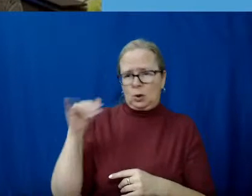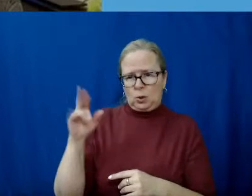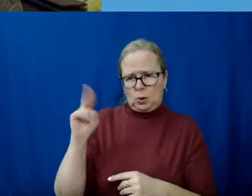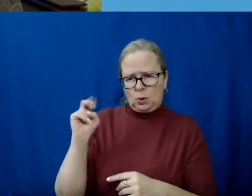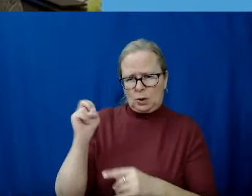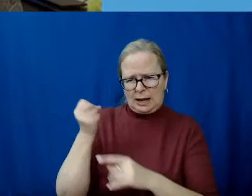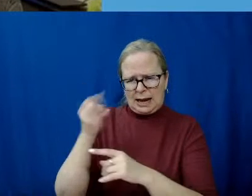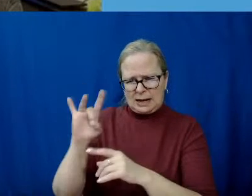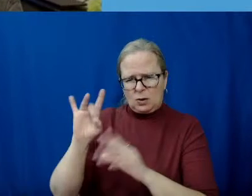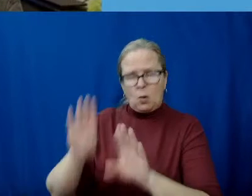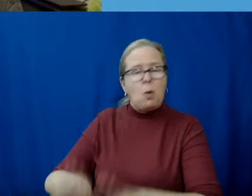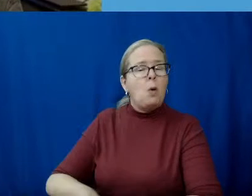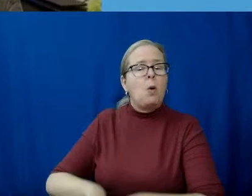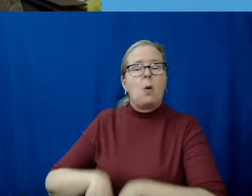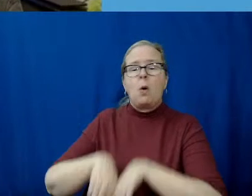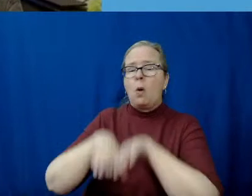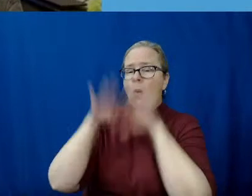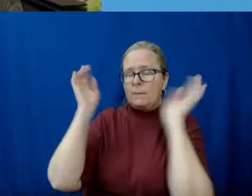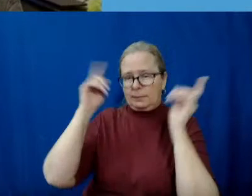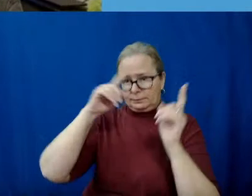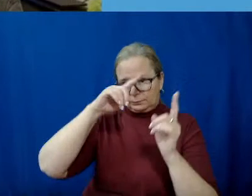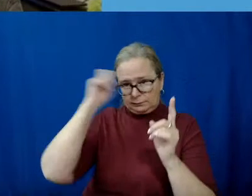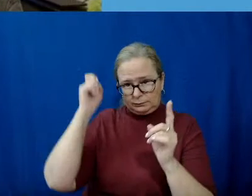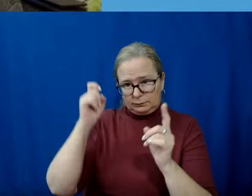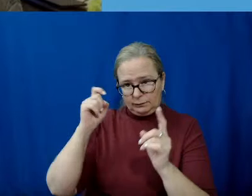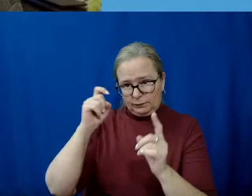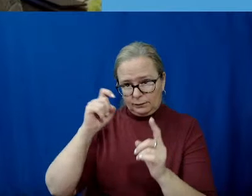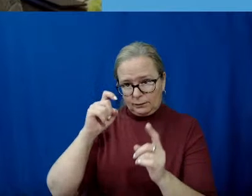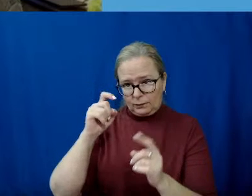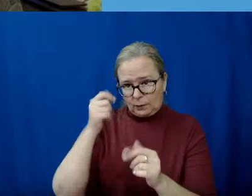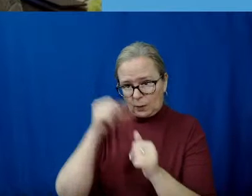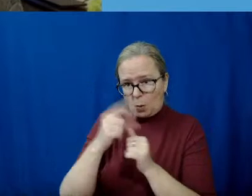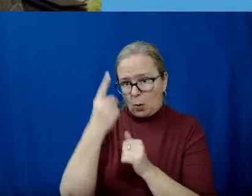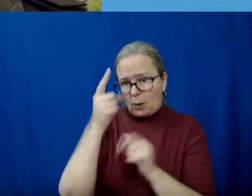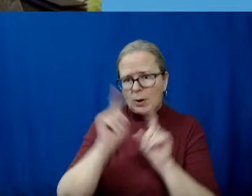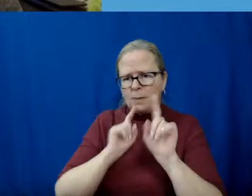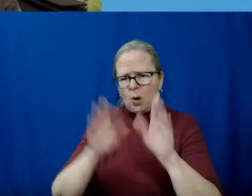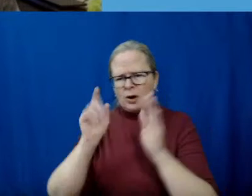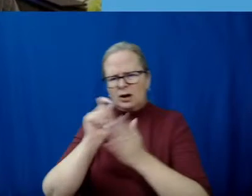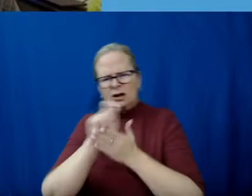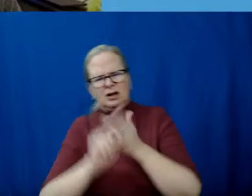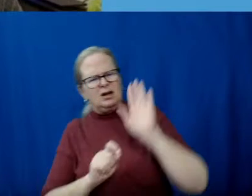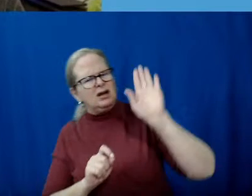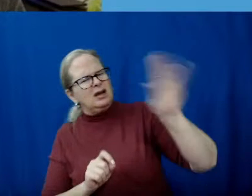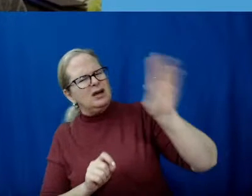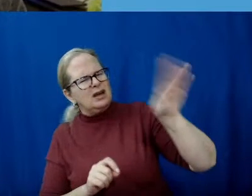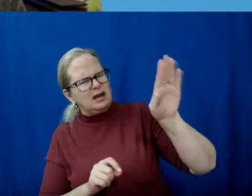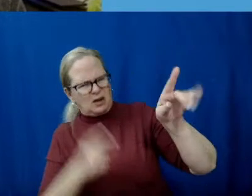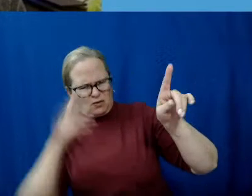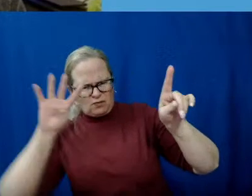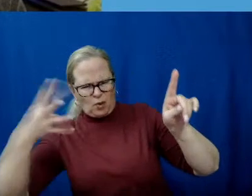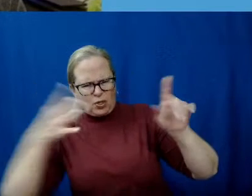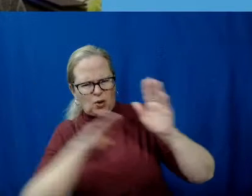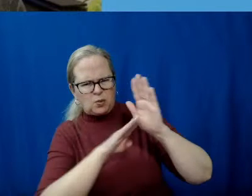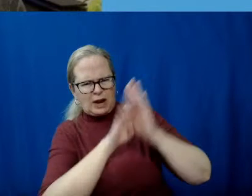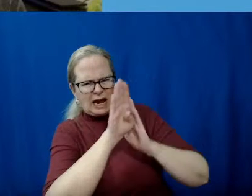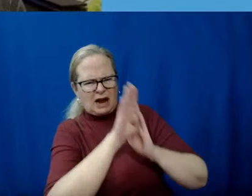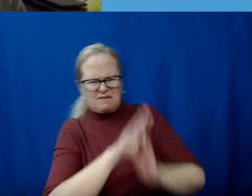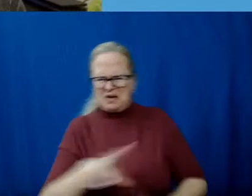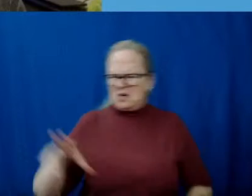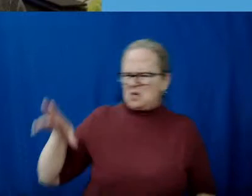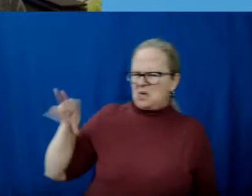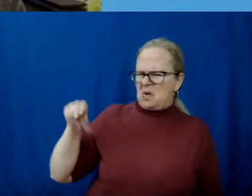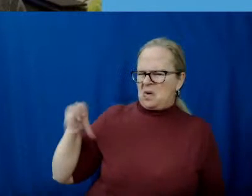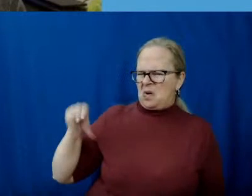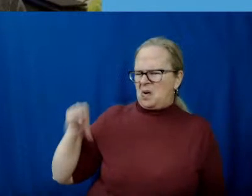from the CTV asked him about the fourth wave, and Kenny just attacked the reporter. He attacked anybody, any expert on Twitter or